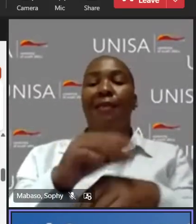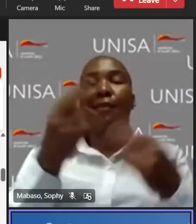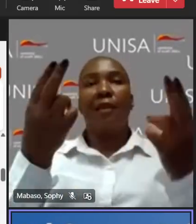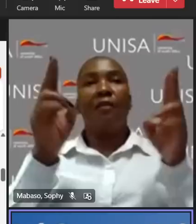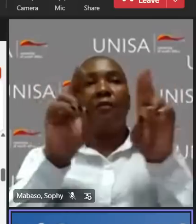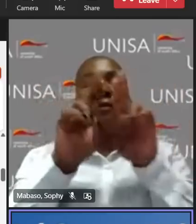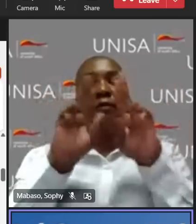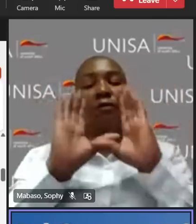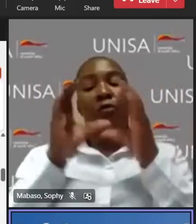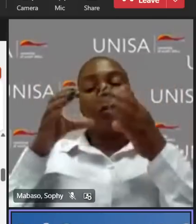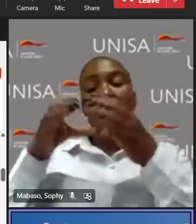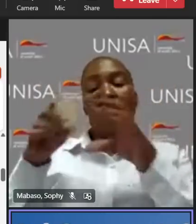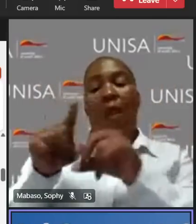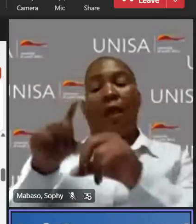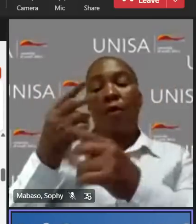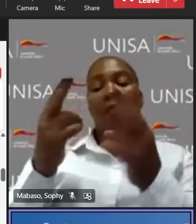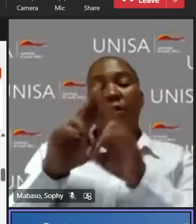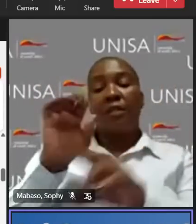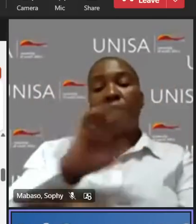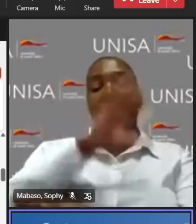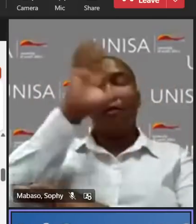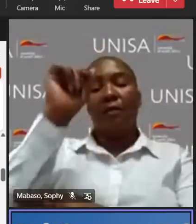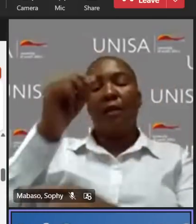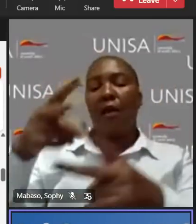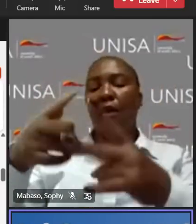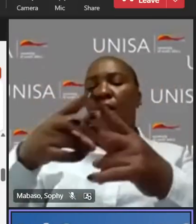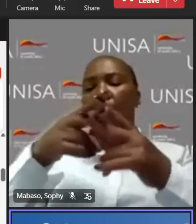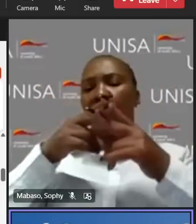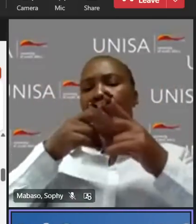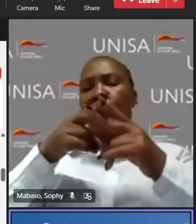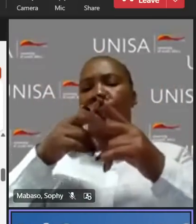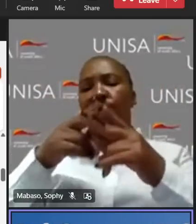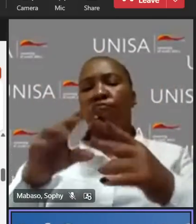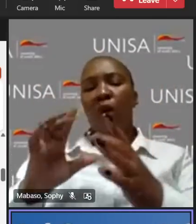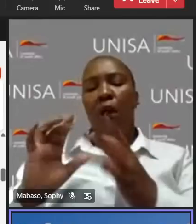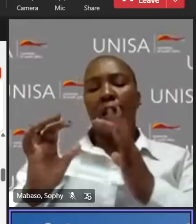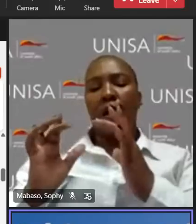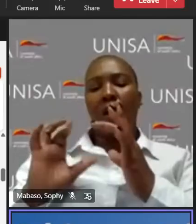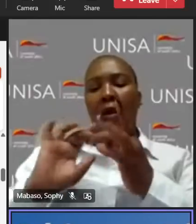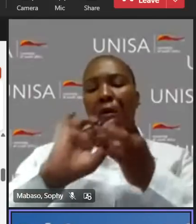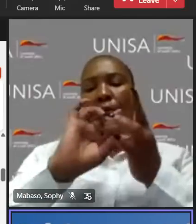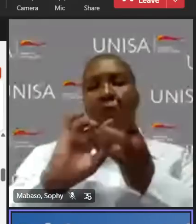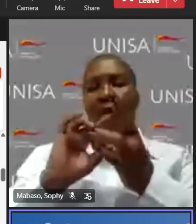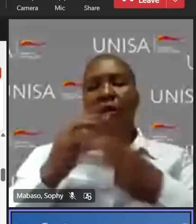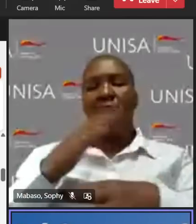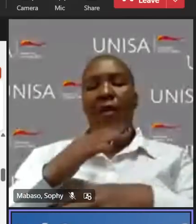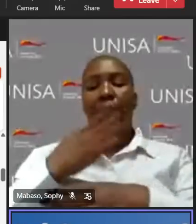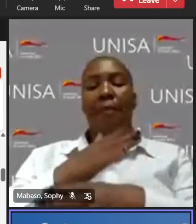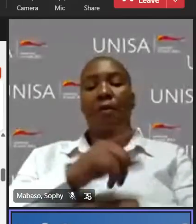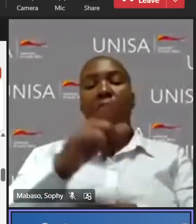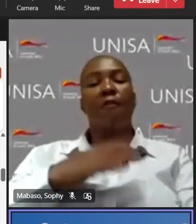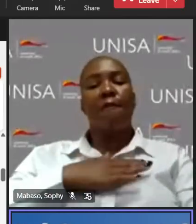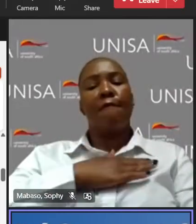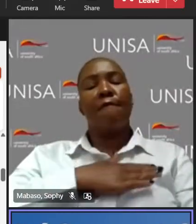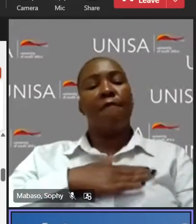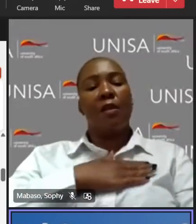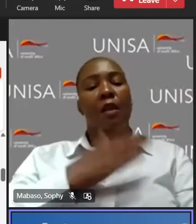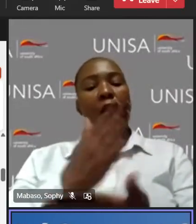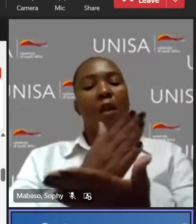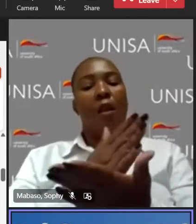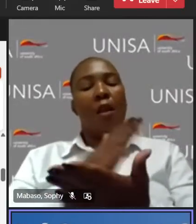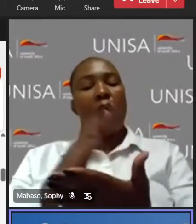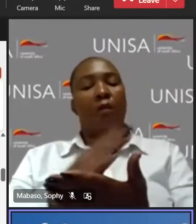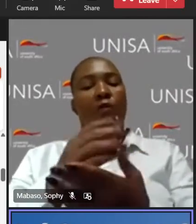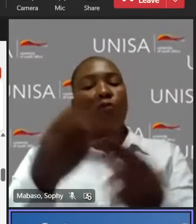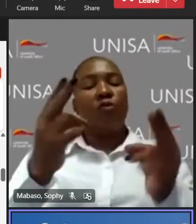like Unisa, it's very difficult to connect and to make you feel part of the